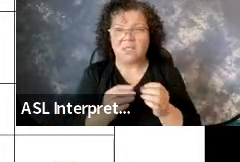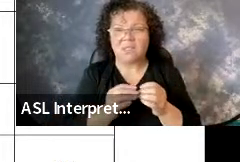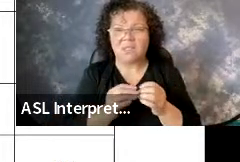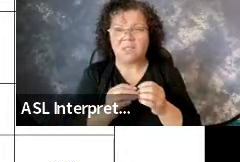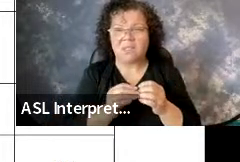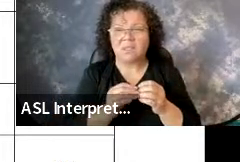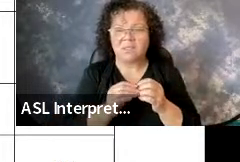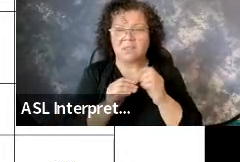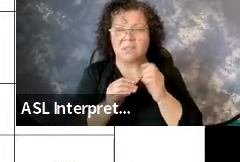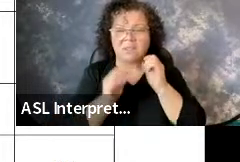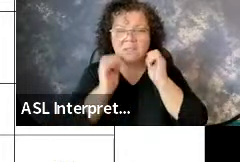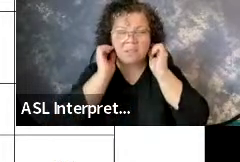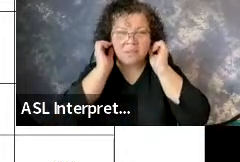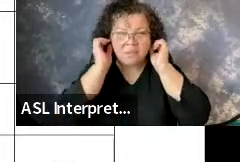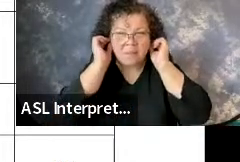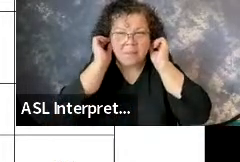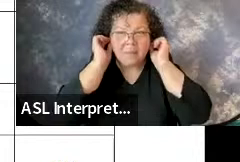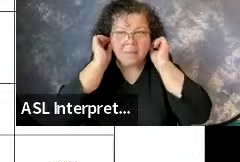similar.